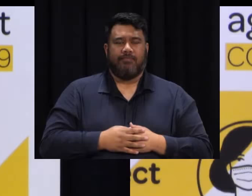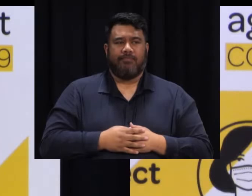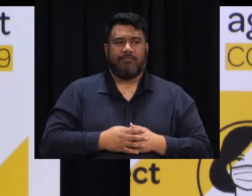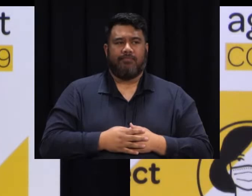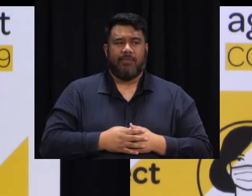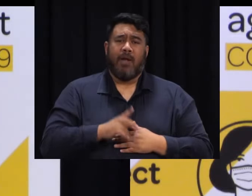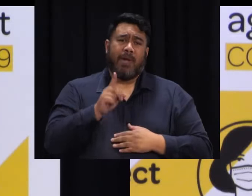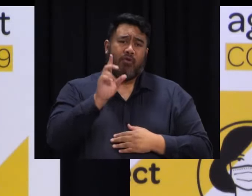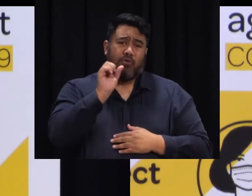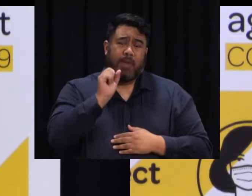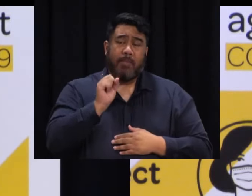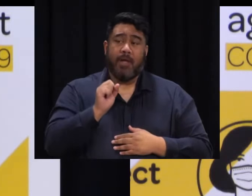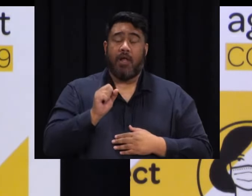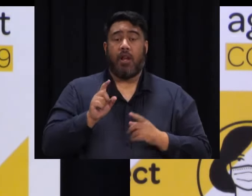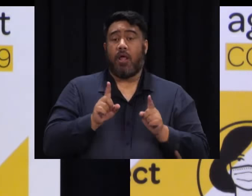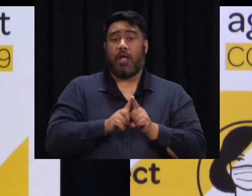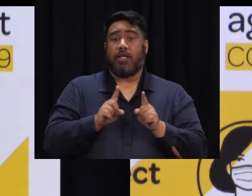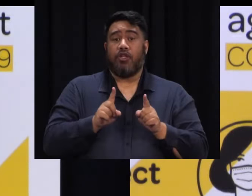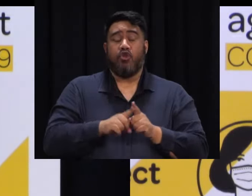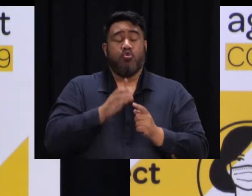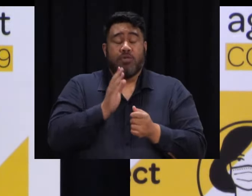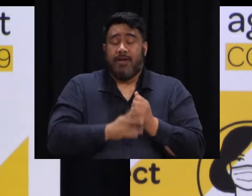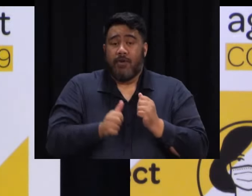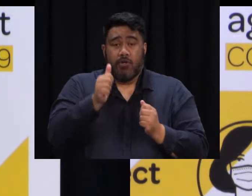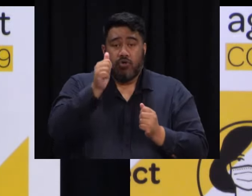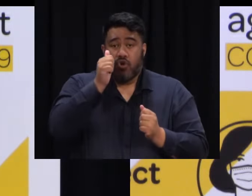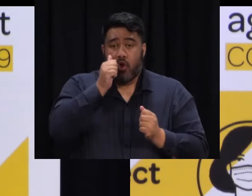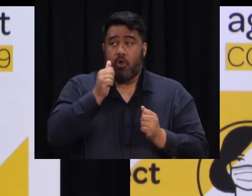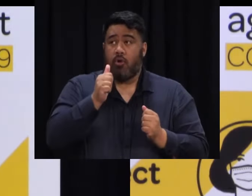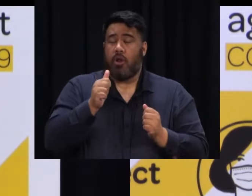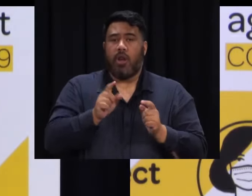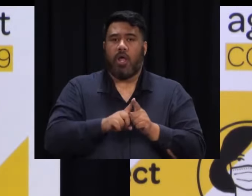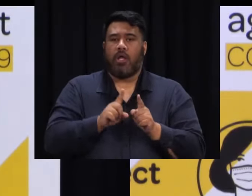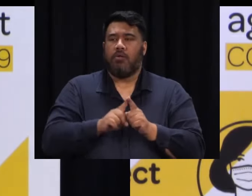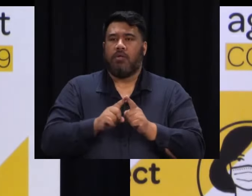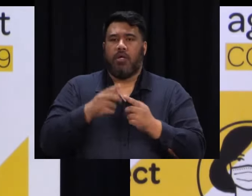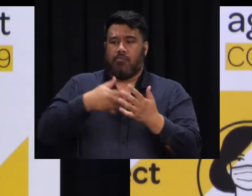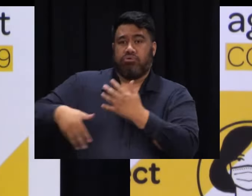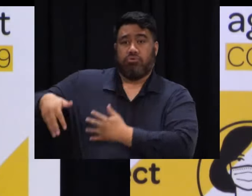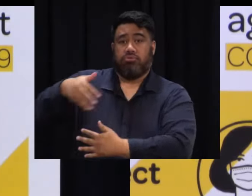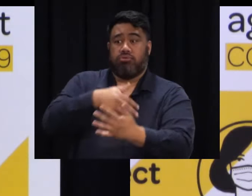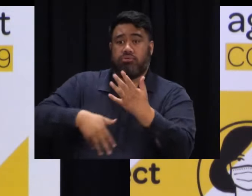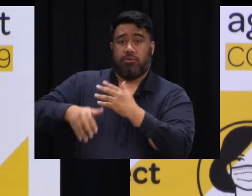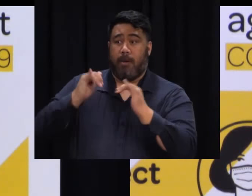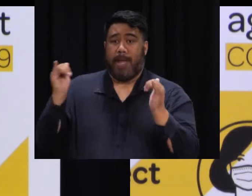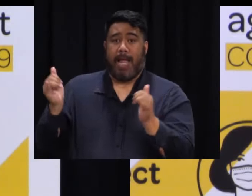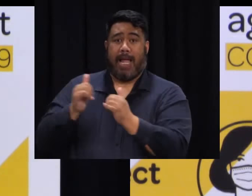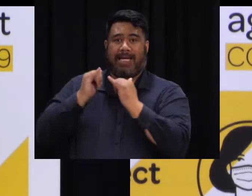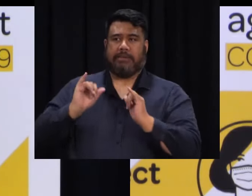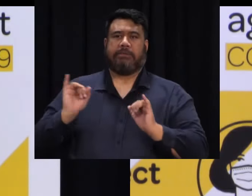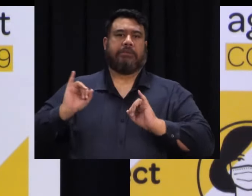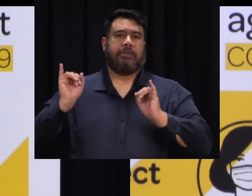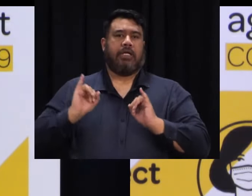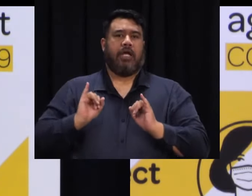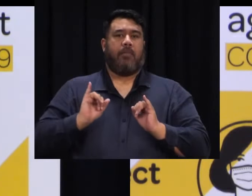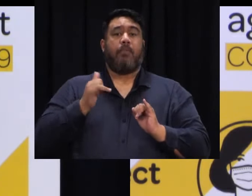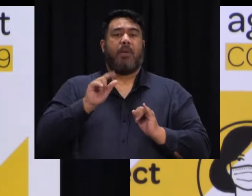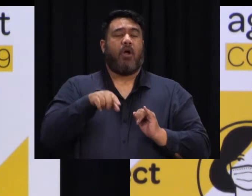think that a conversation with a neighbour is not serious, or your children playing together in the street is not something to worry